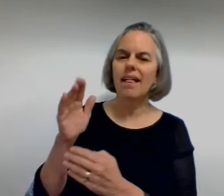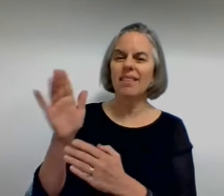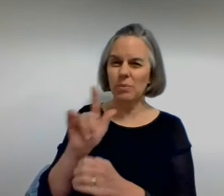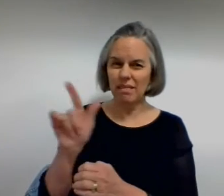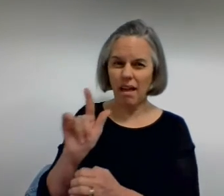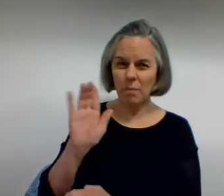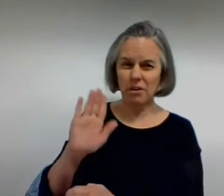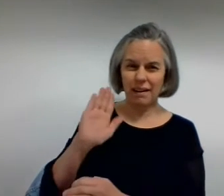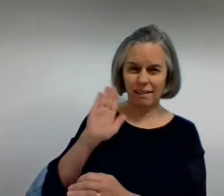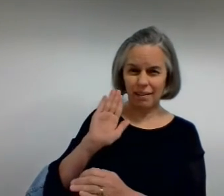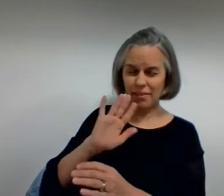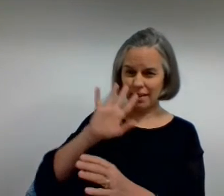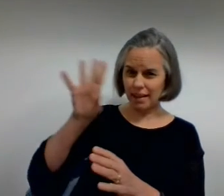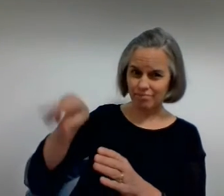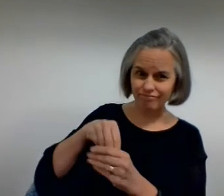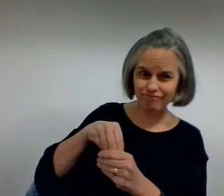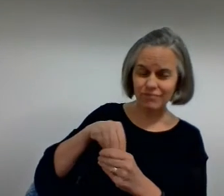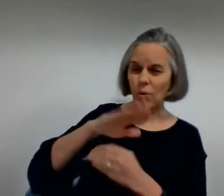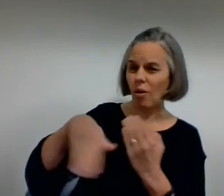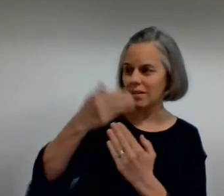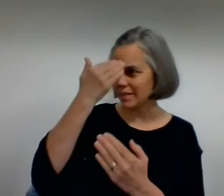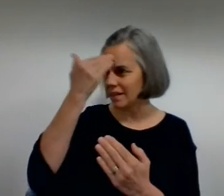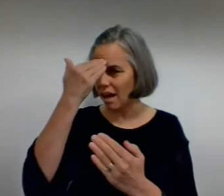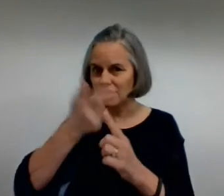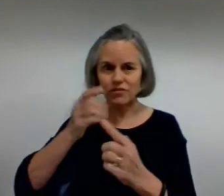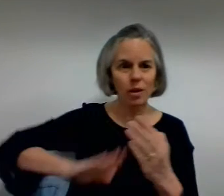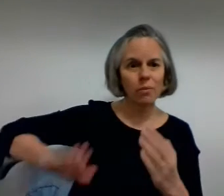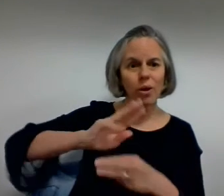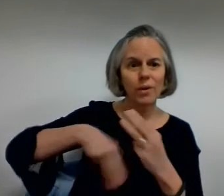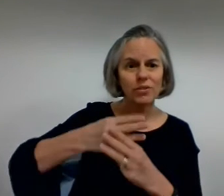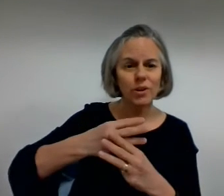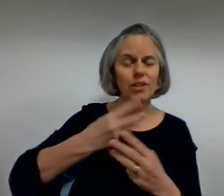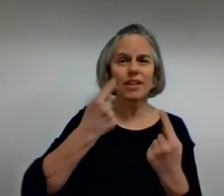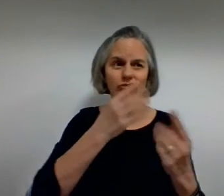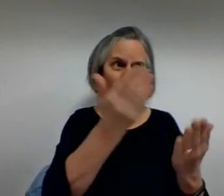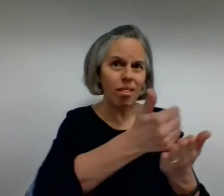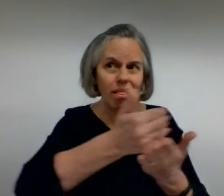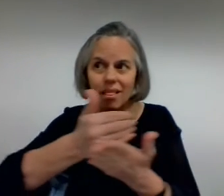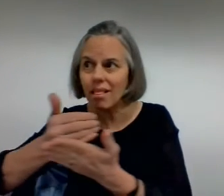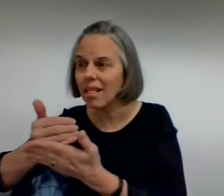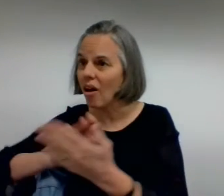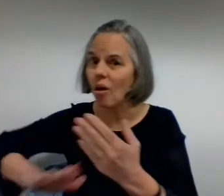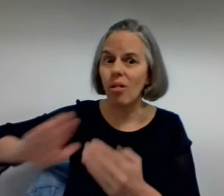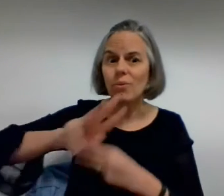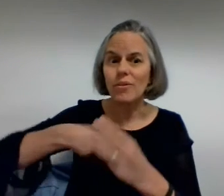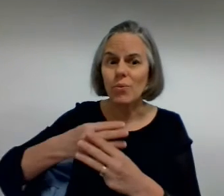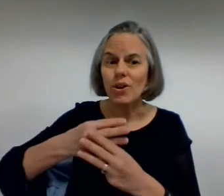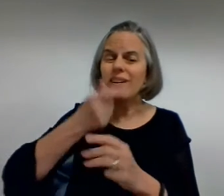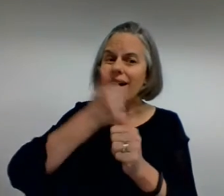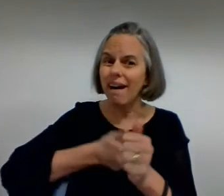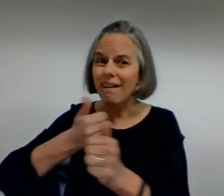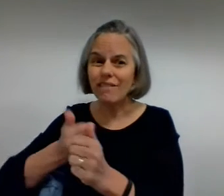of the knowledge of the world, they thought. They tried to collect up like everything, every book, and put it into that library. And this is a